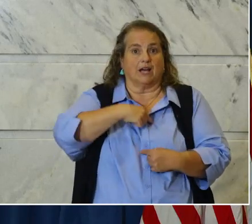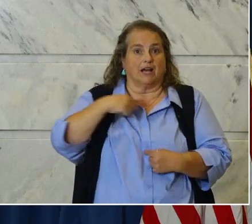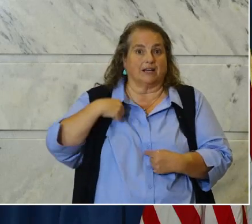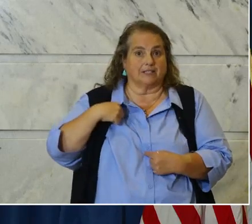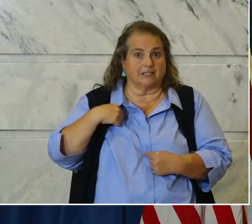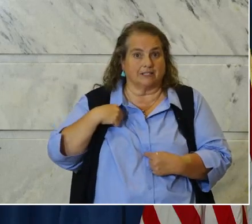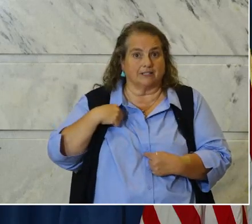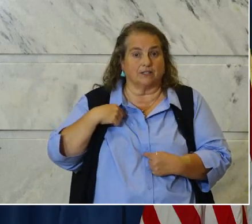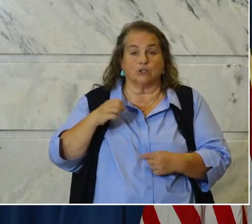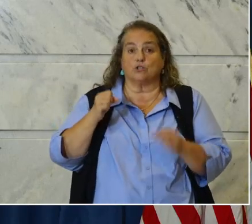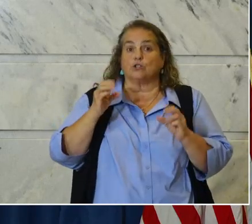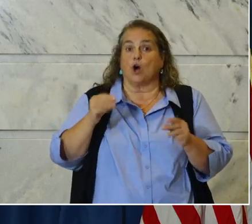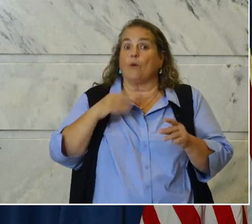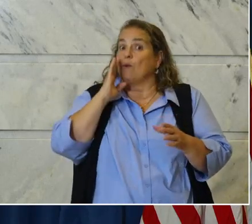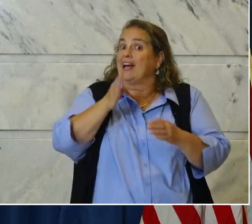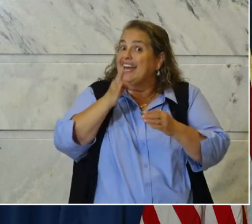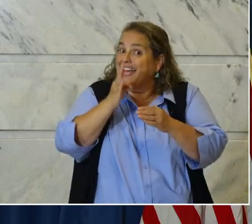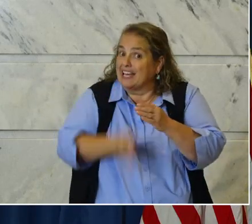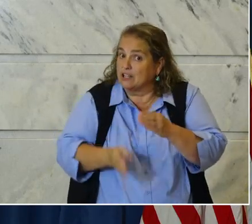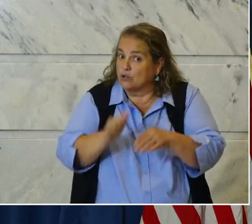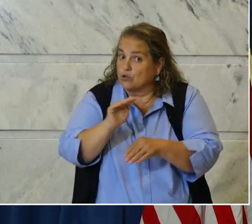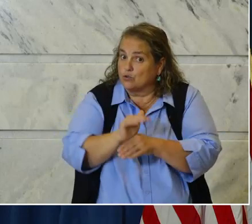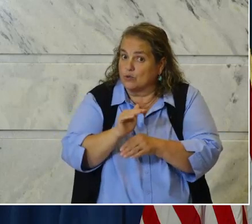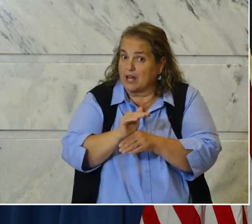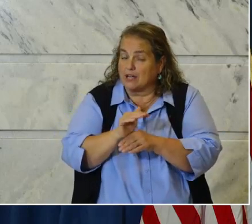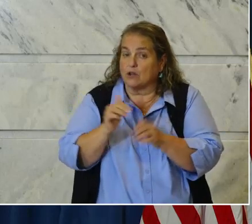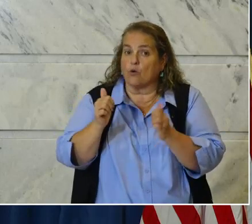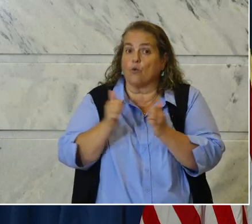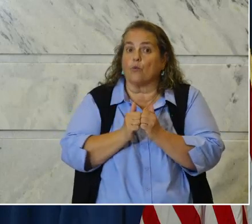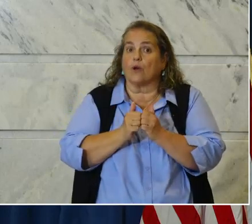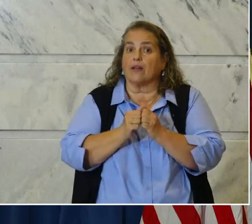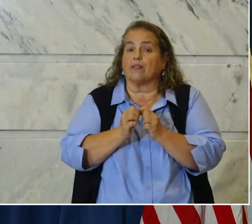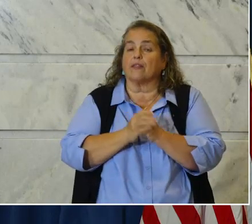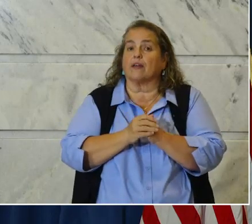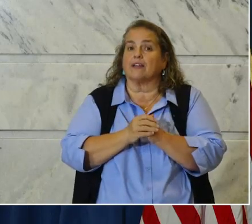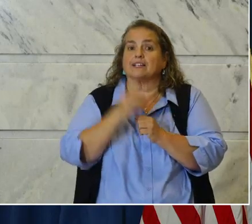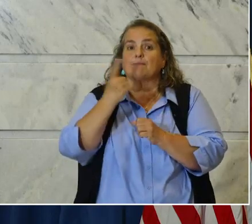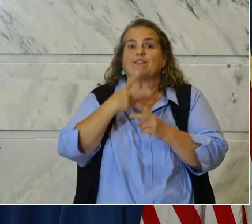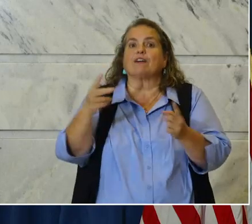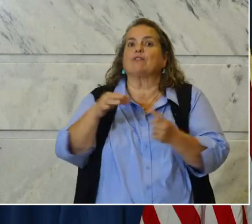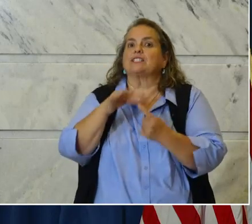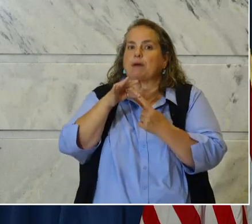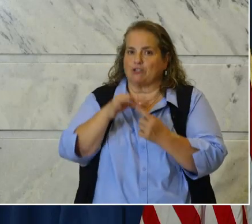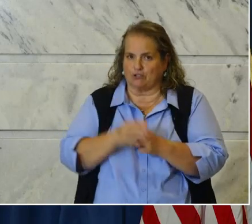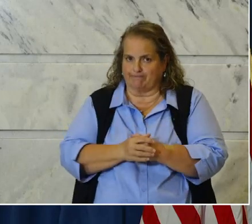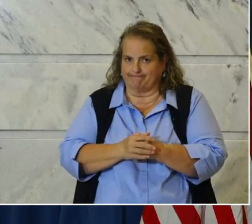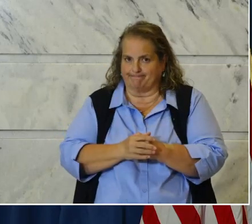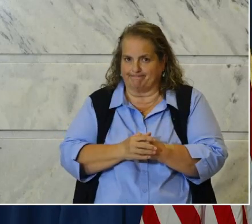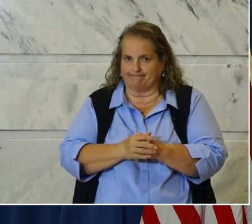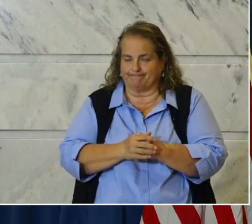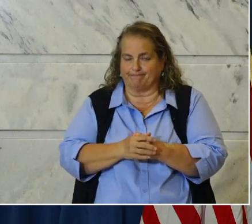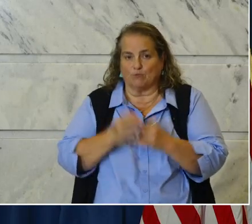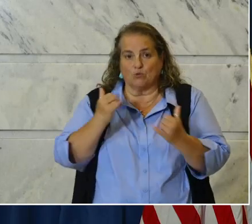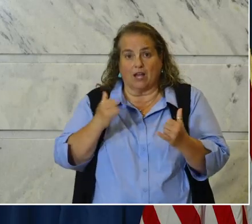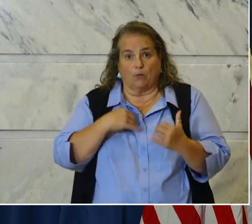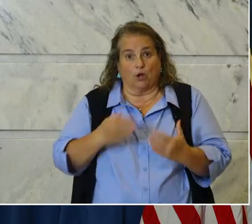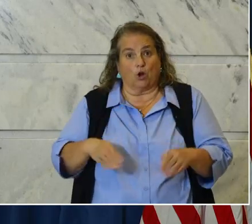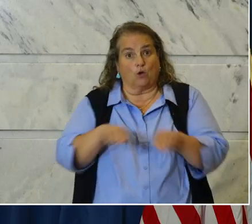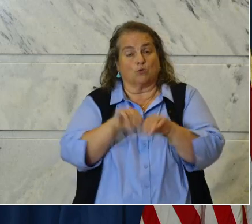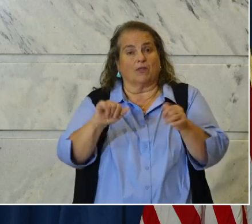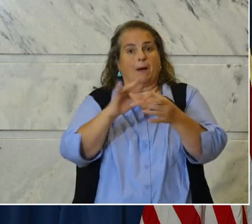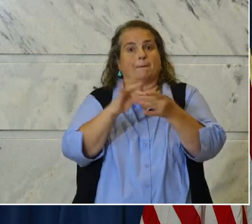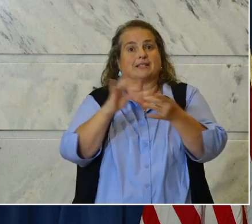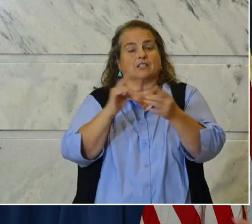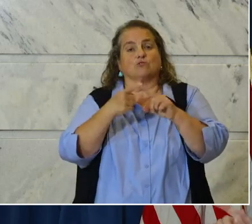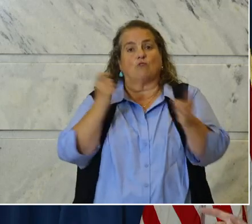there. So we're going to end tonight with something very special. Today we're closing with a message from